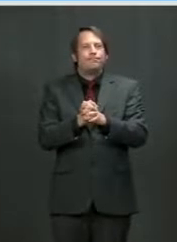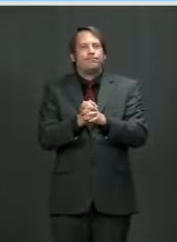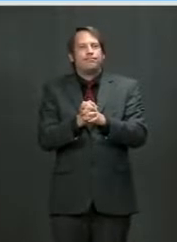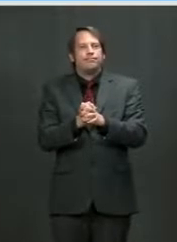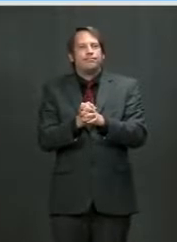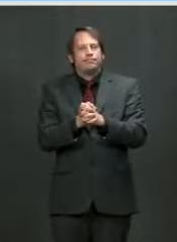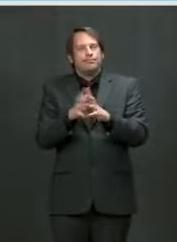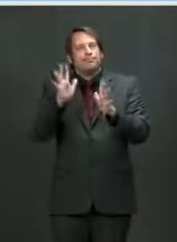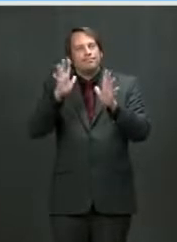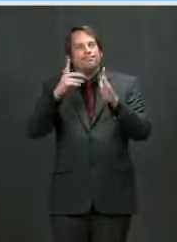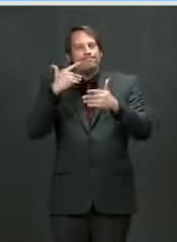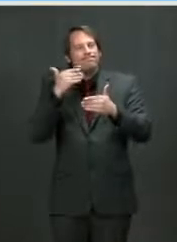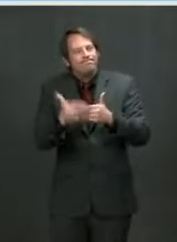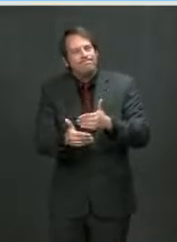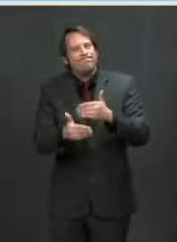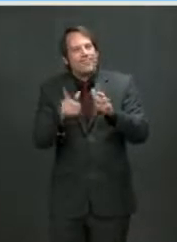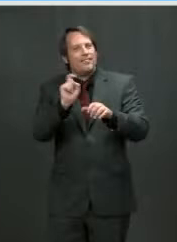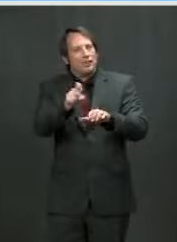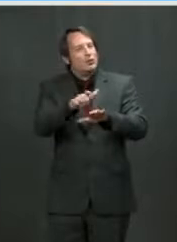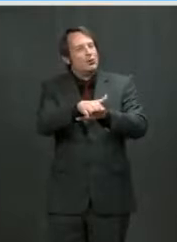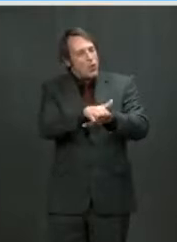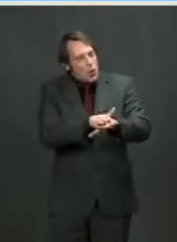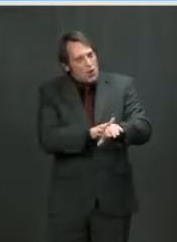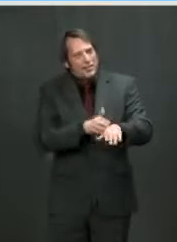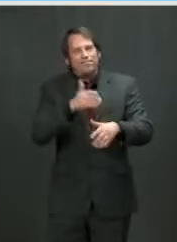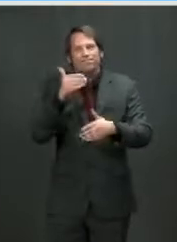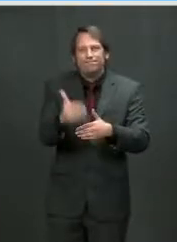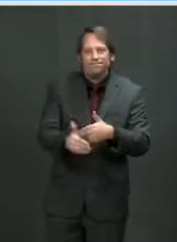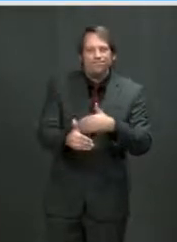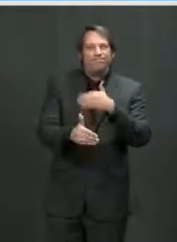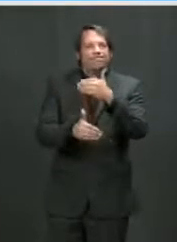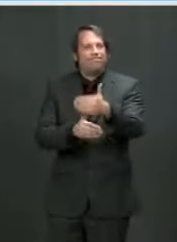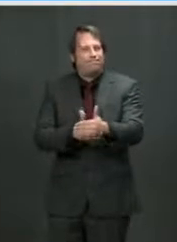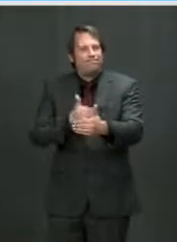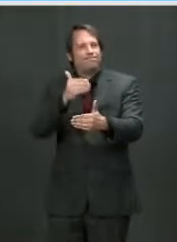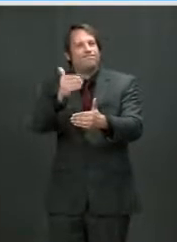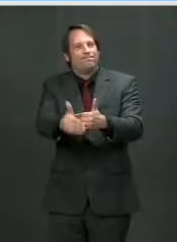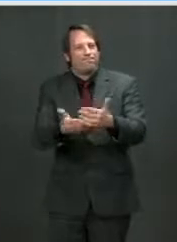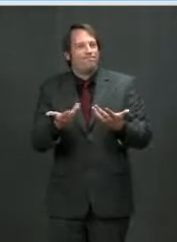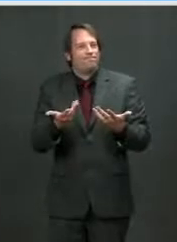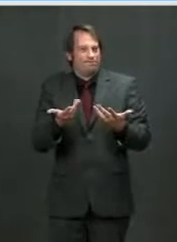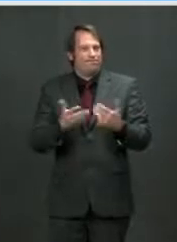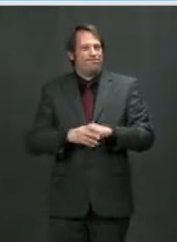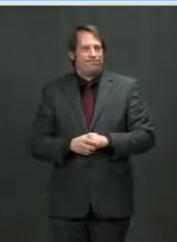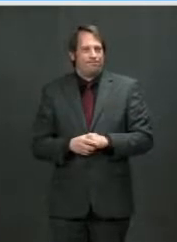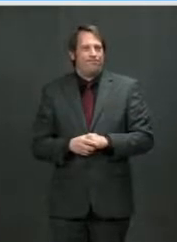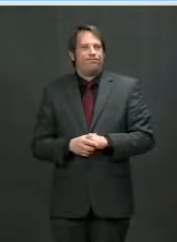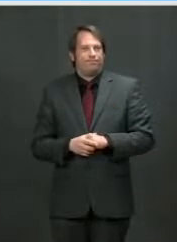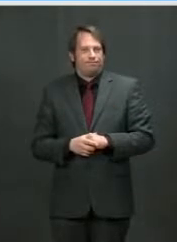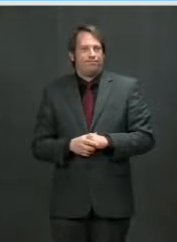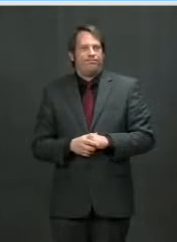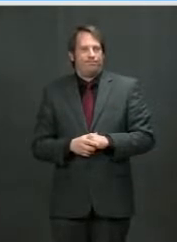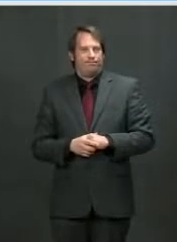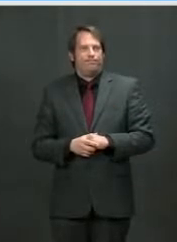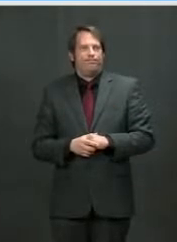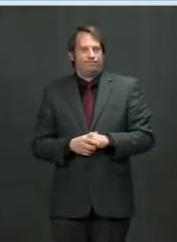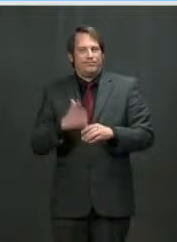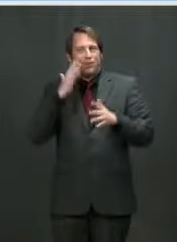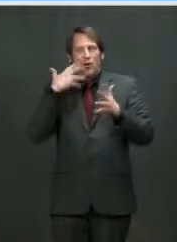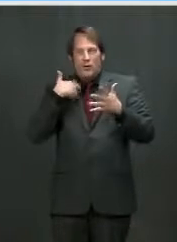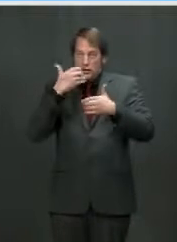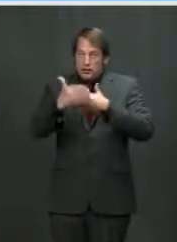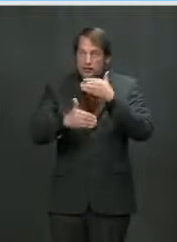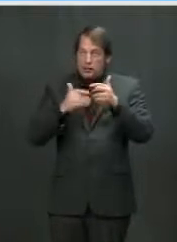along the dial that we can do as a country to get back to our old lives. And that